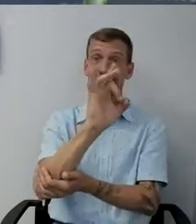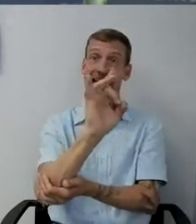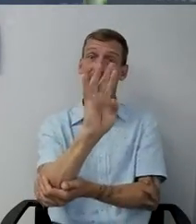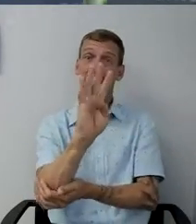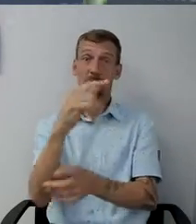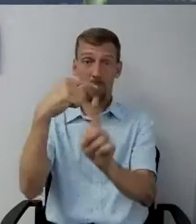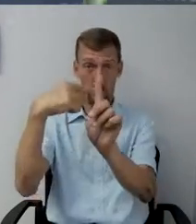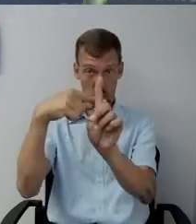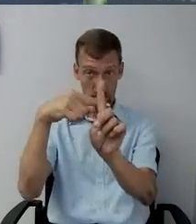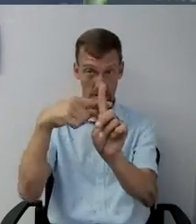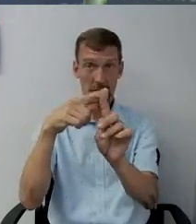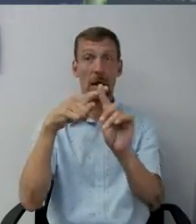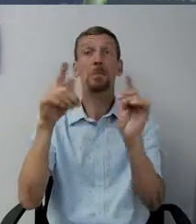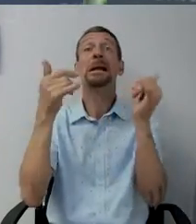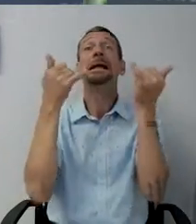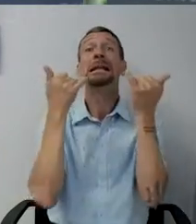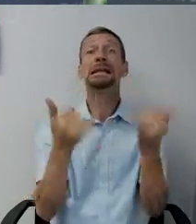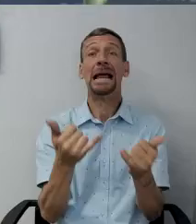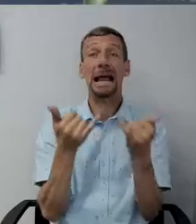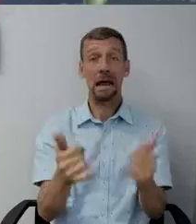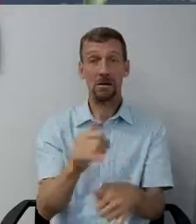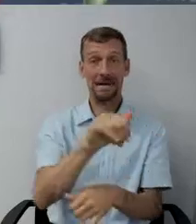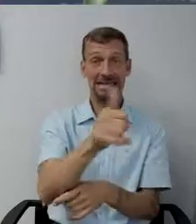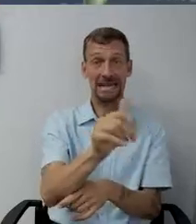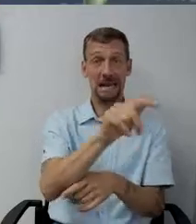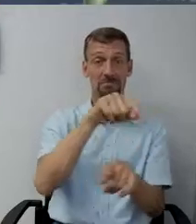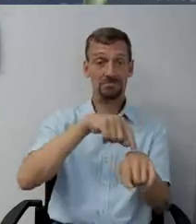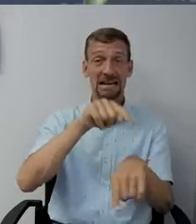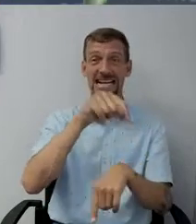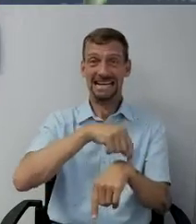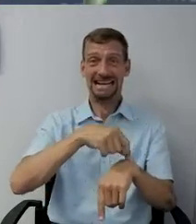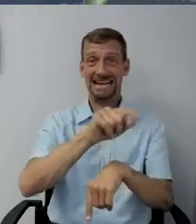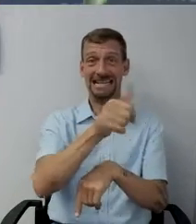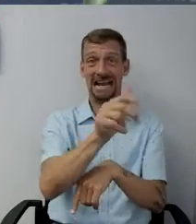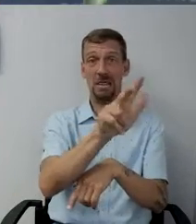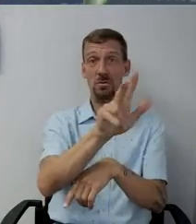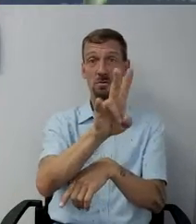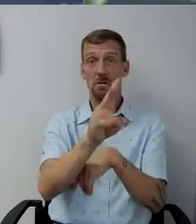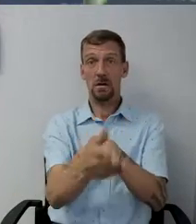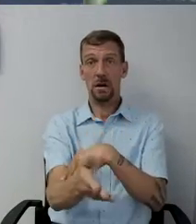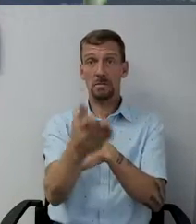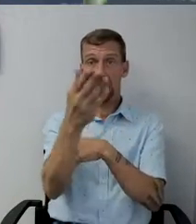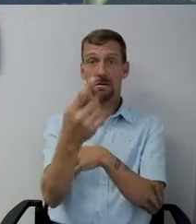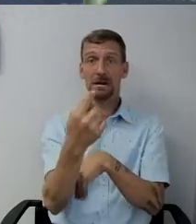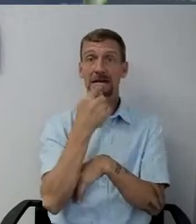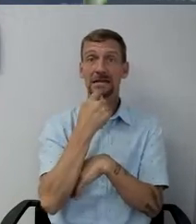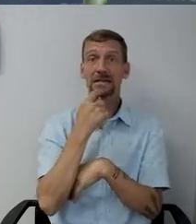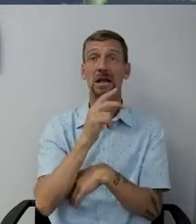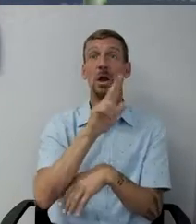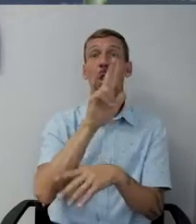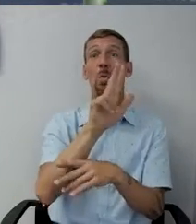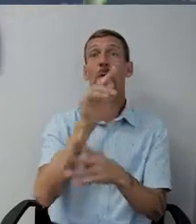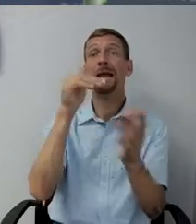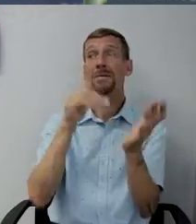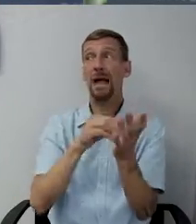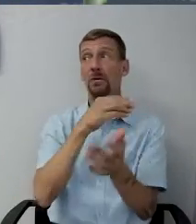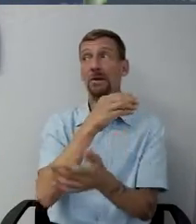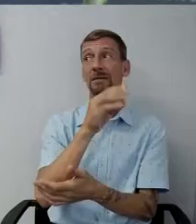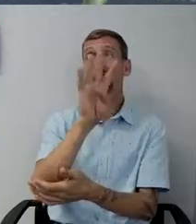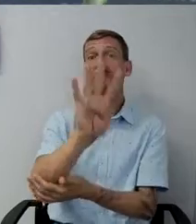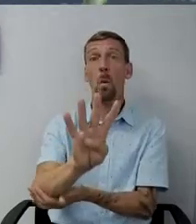2,884 positive cases, but as of 10:37 this morning, the county just updated the website to show